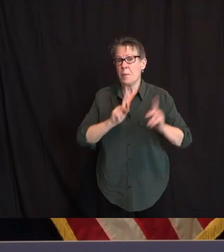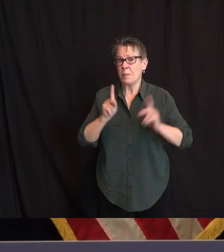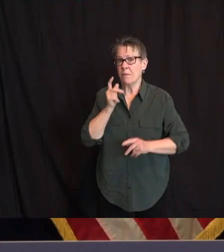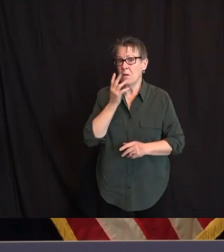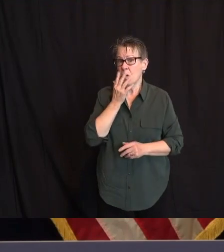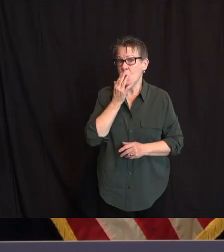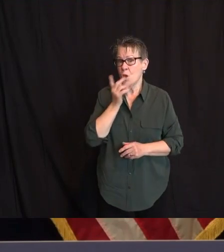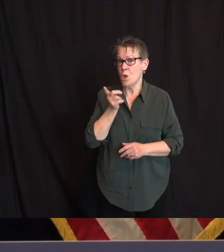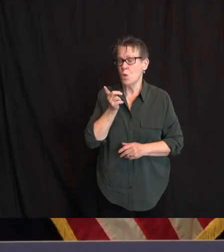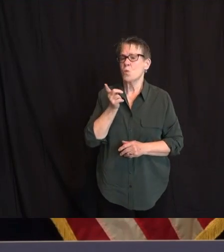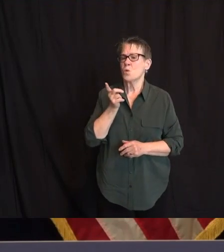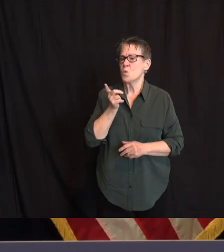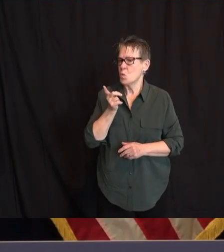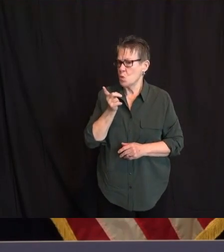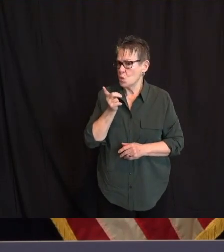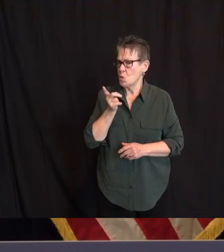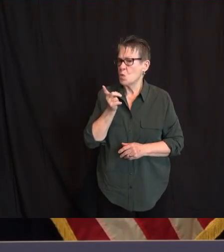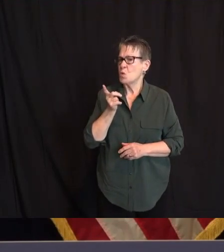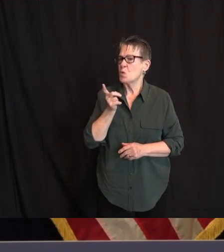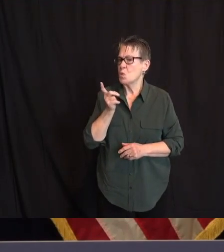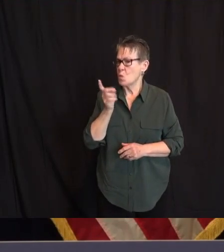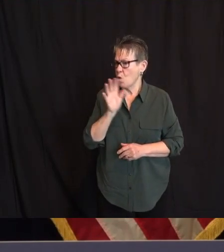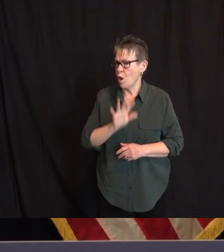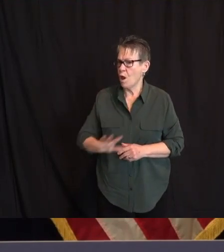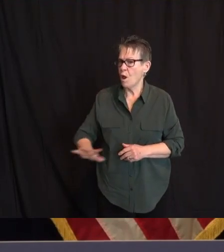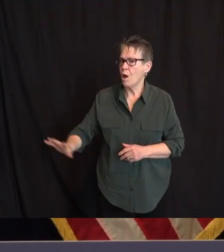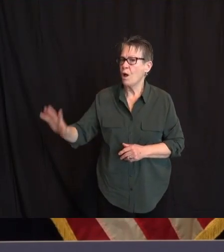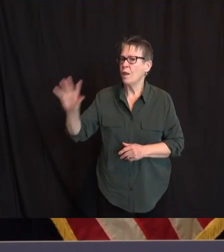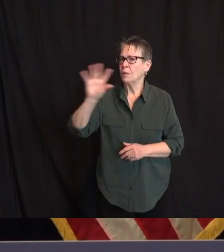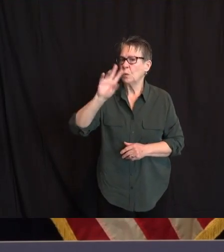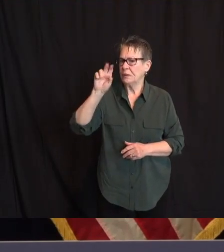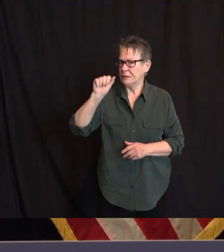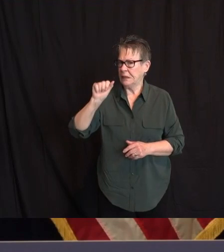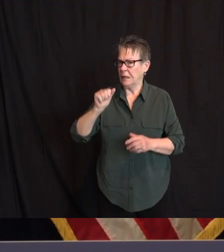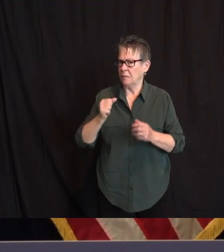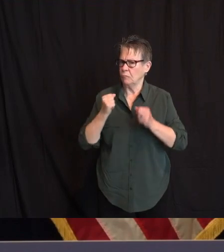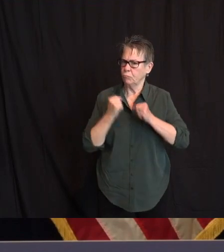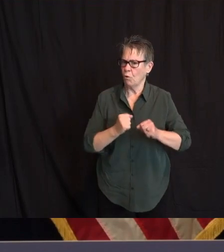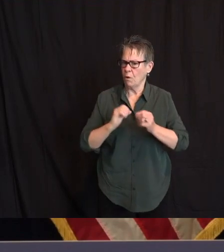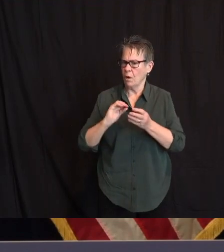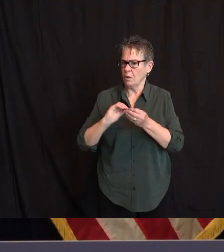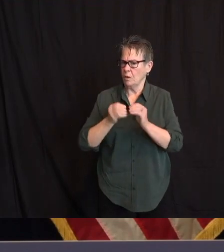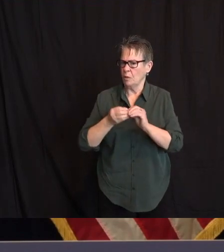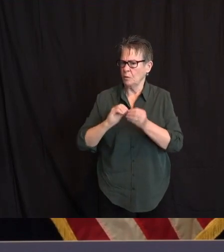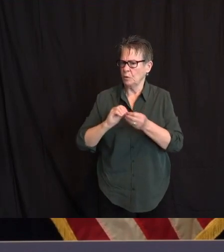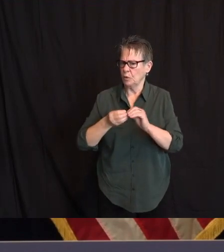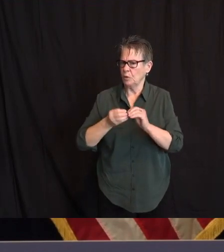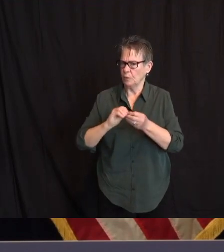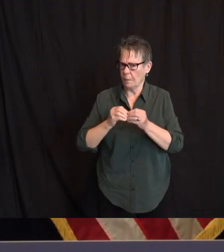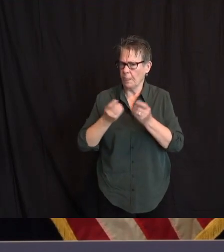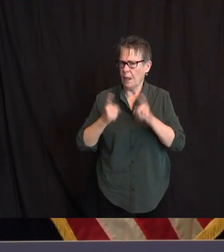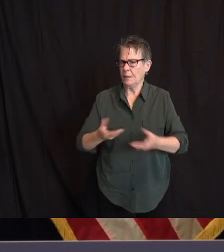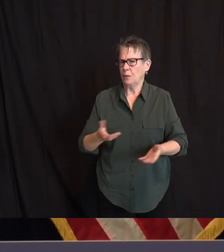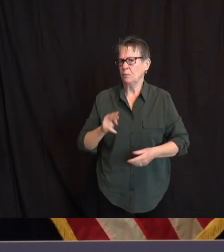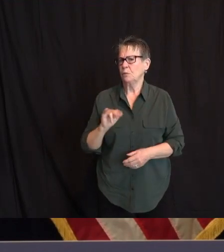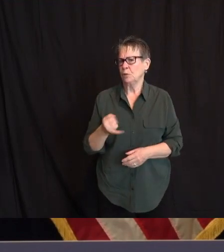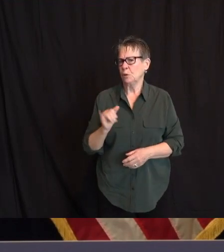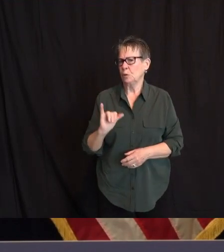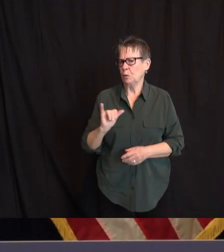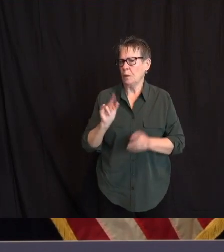like it is in a similar reality as we had feared, that communities of color are sadly